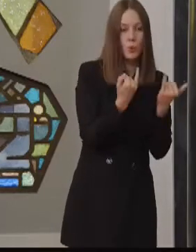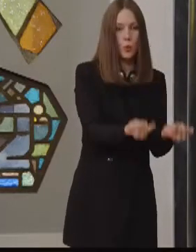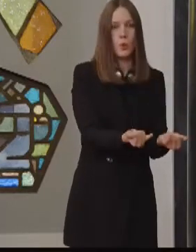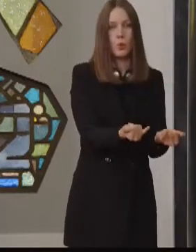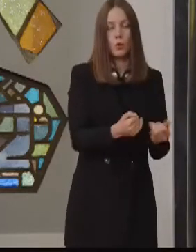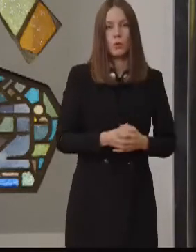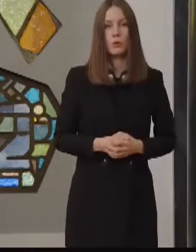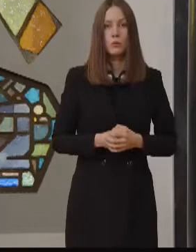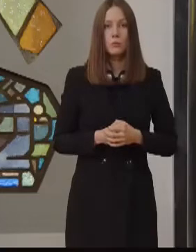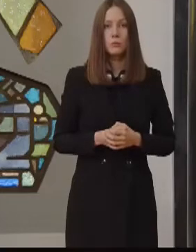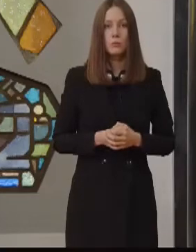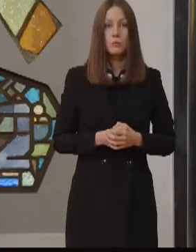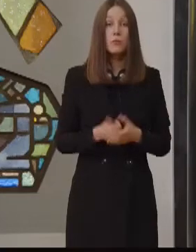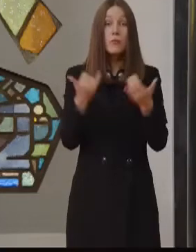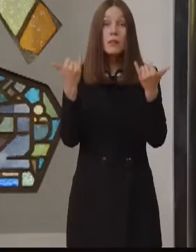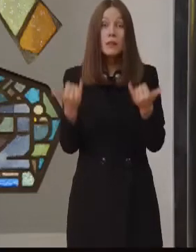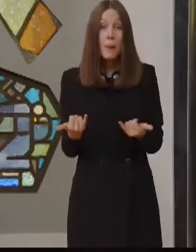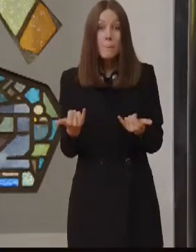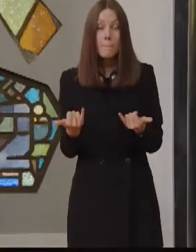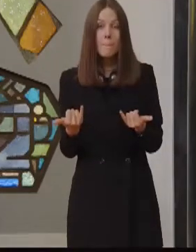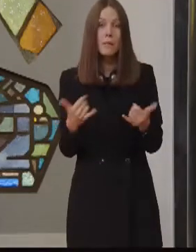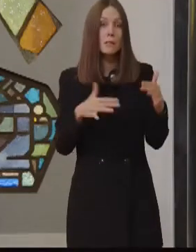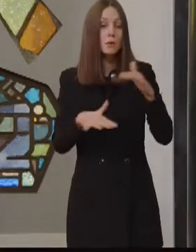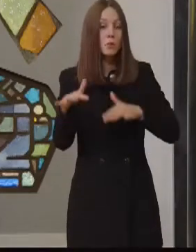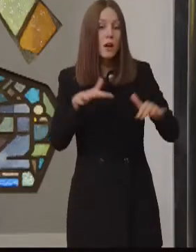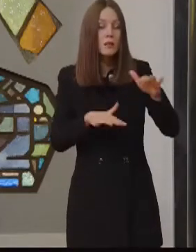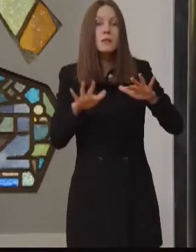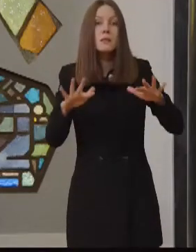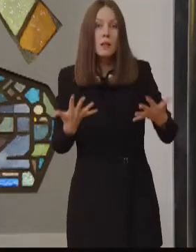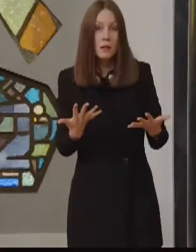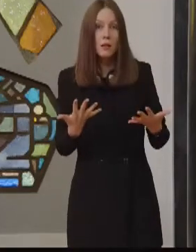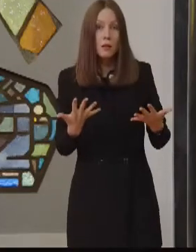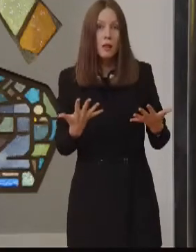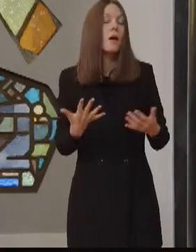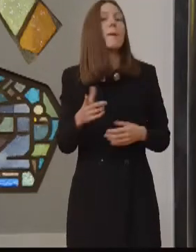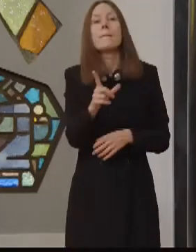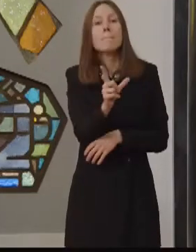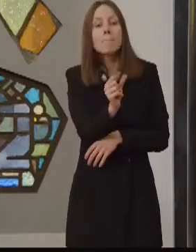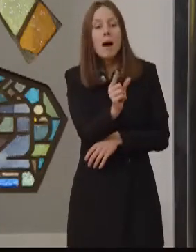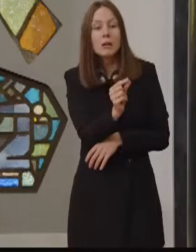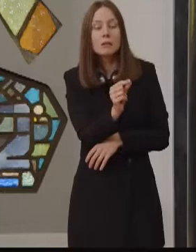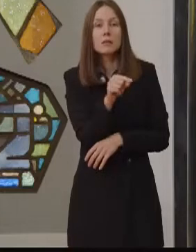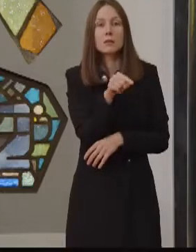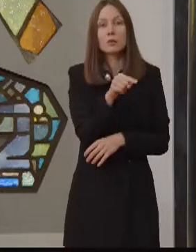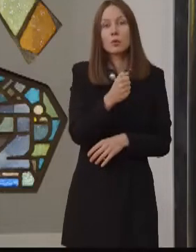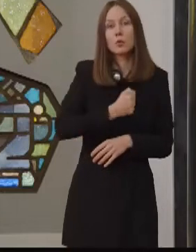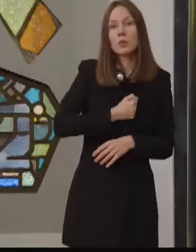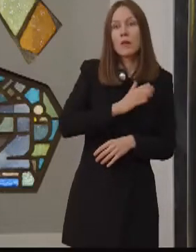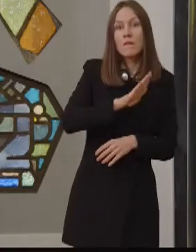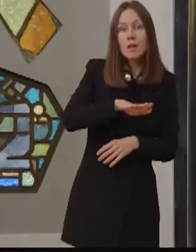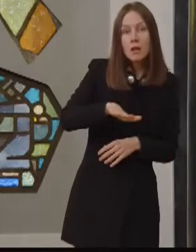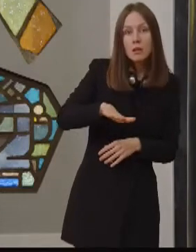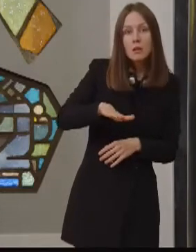already have children. Therefore, we have to ensure that the rights of those children are protected too.